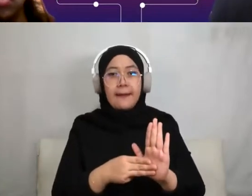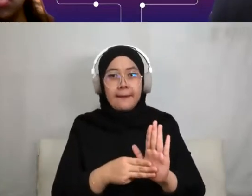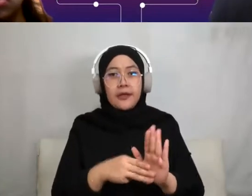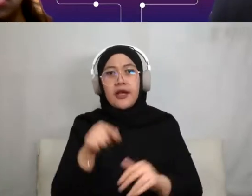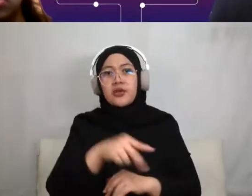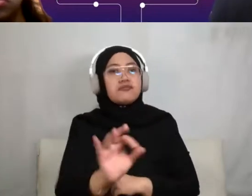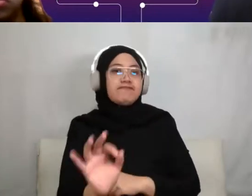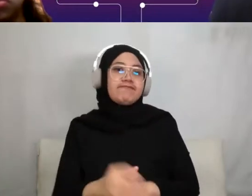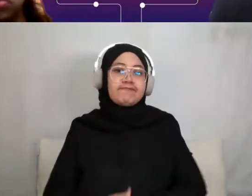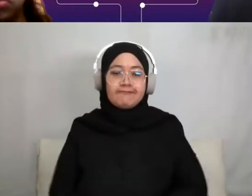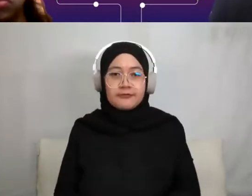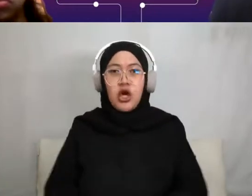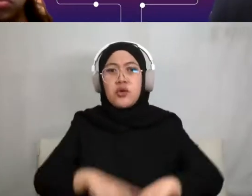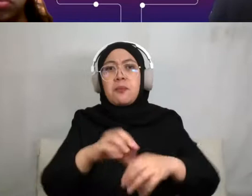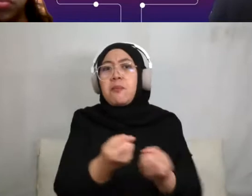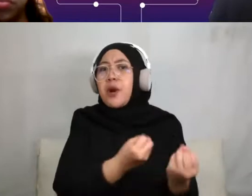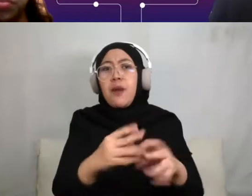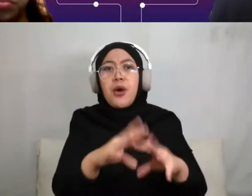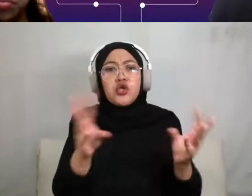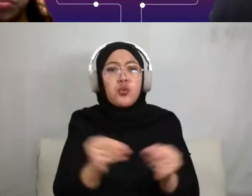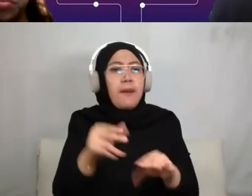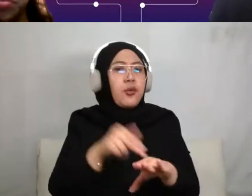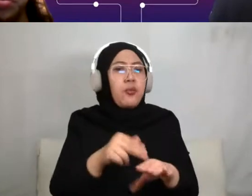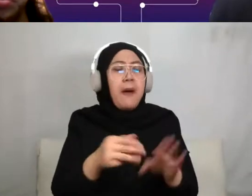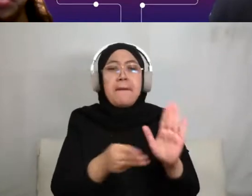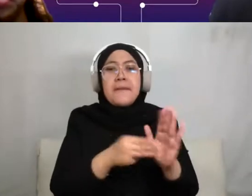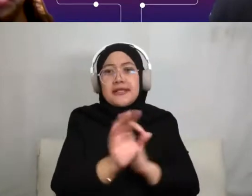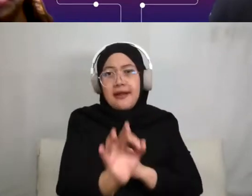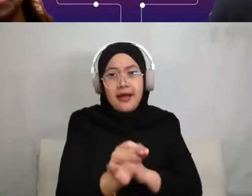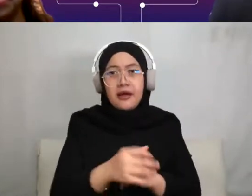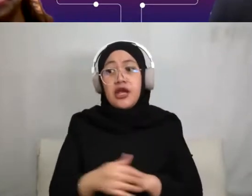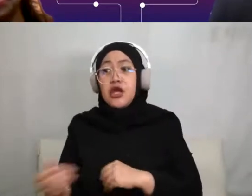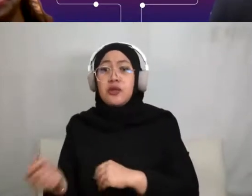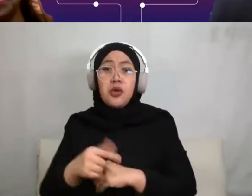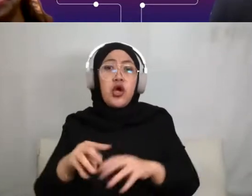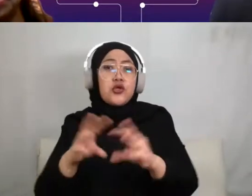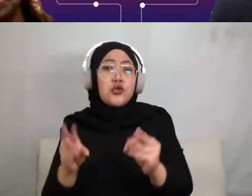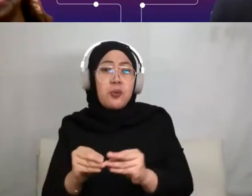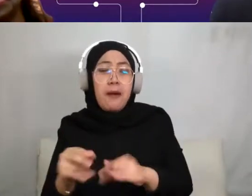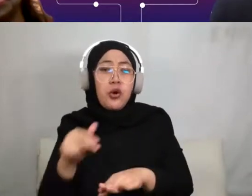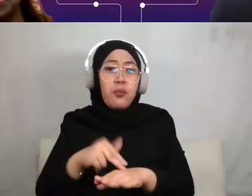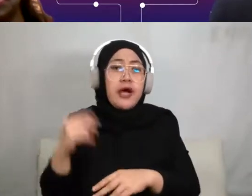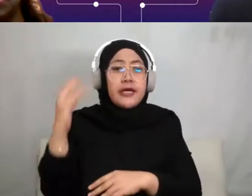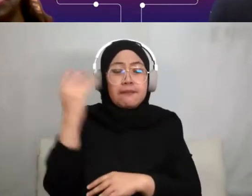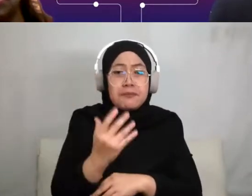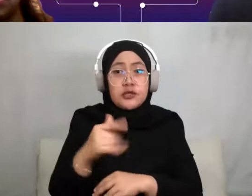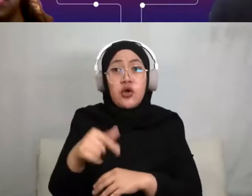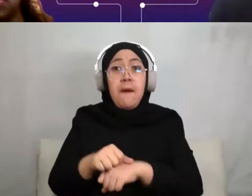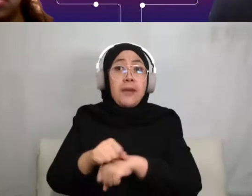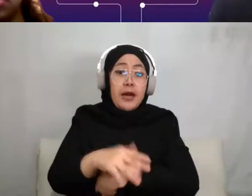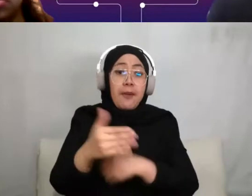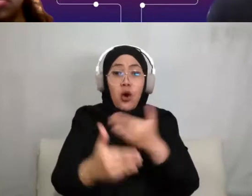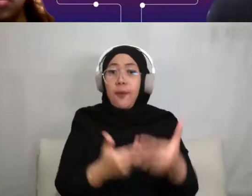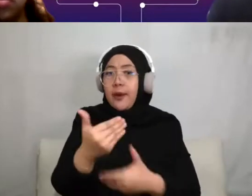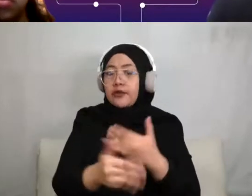passengers being transported, being moved in the bus, it doesn't have any impact on the operator, and the operator also will be happy.